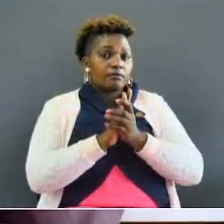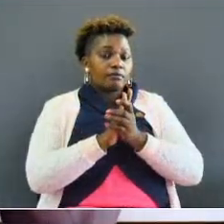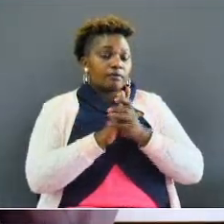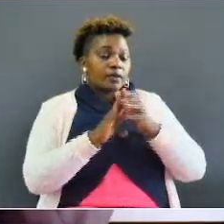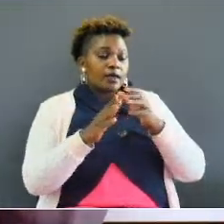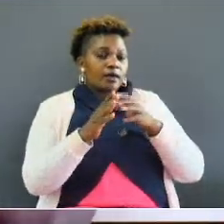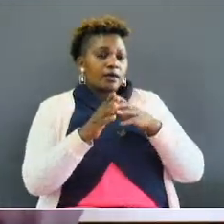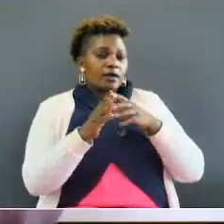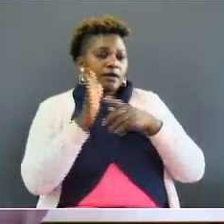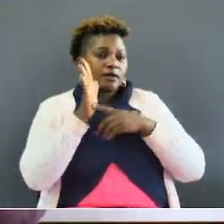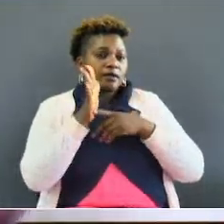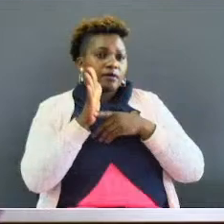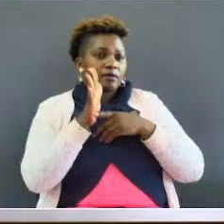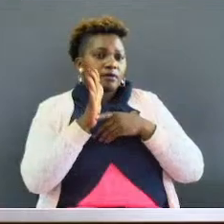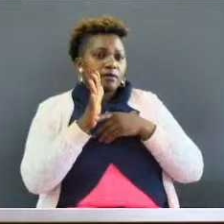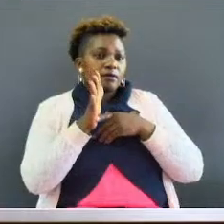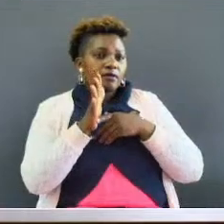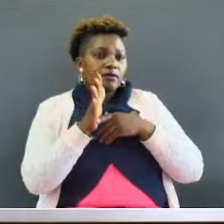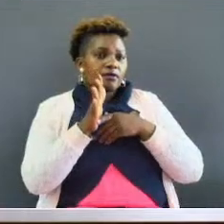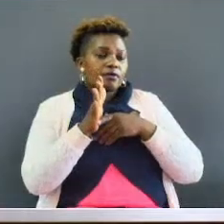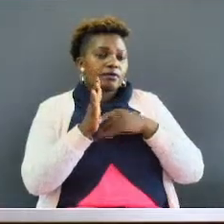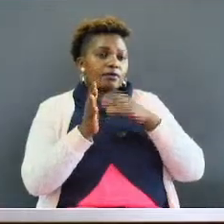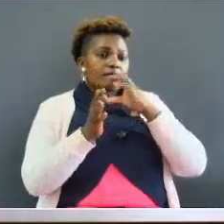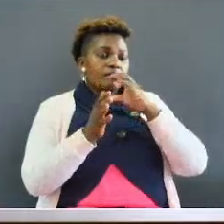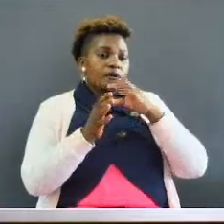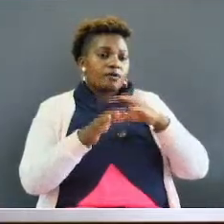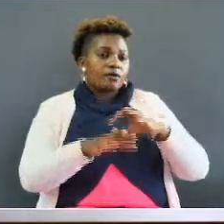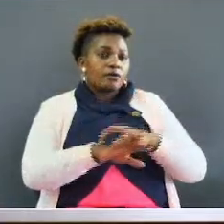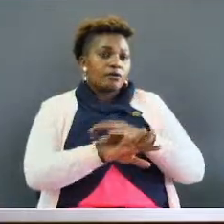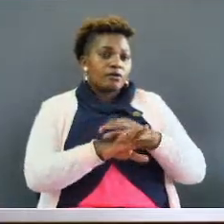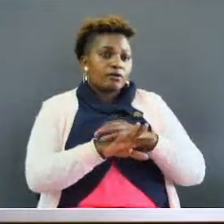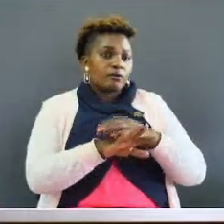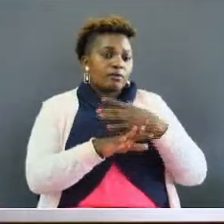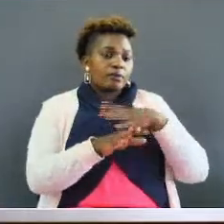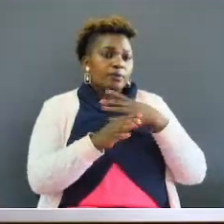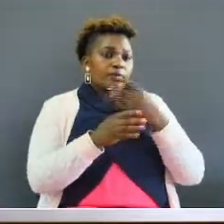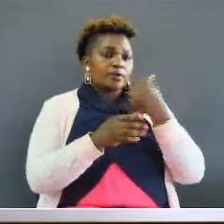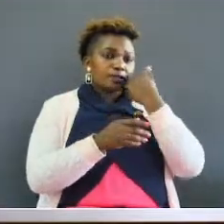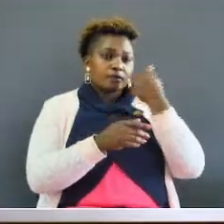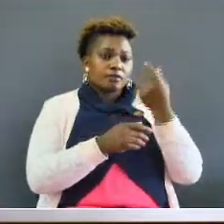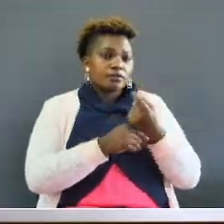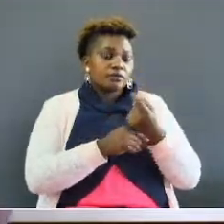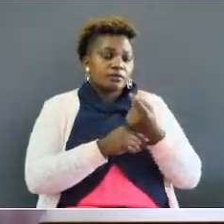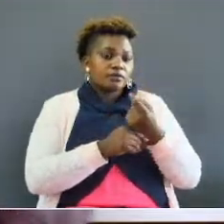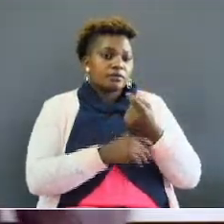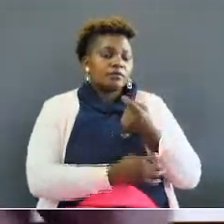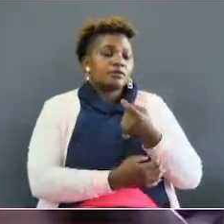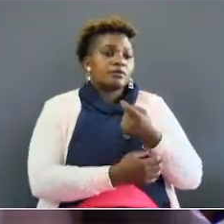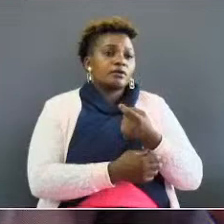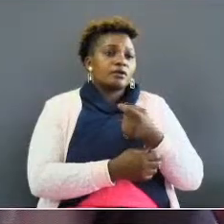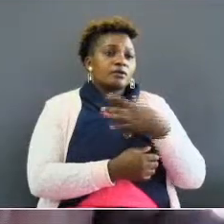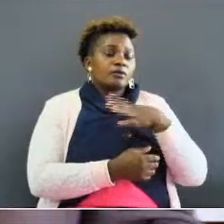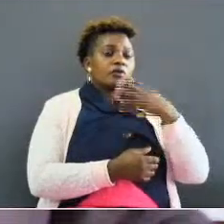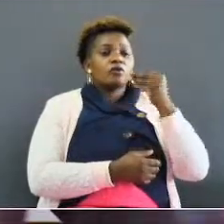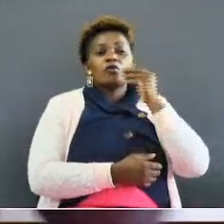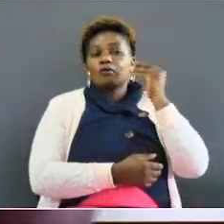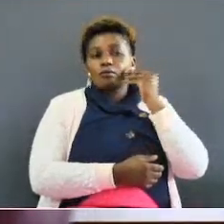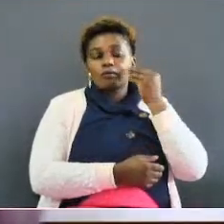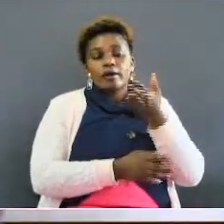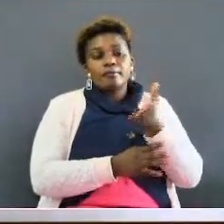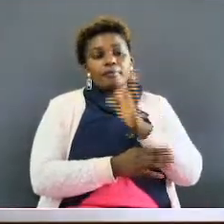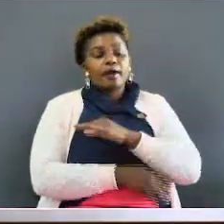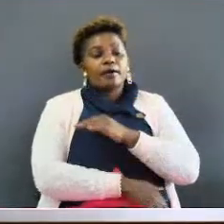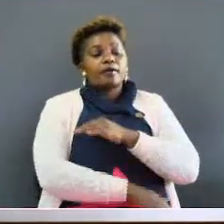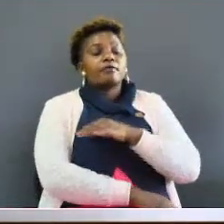embolism, clots going to the lungs, and they die from that. Even people with mild disease. We have seen people who have gone home and come back